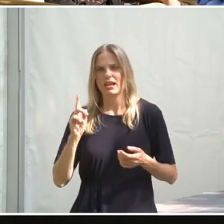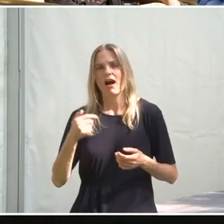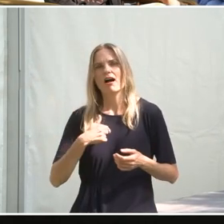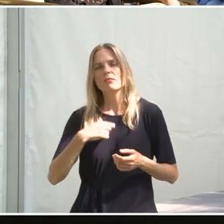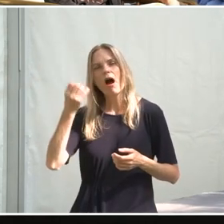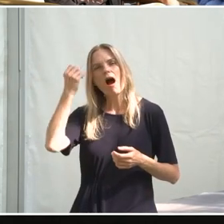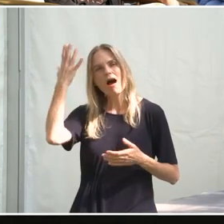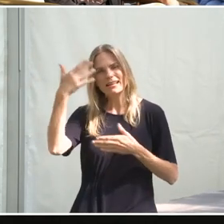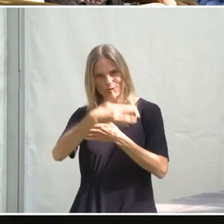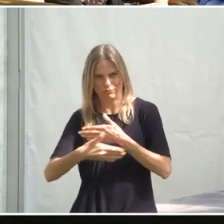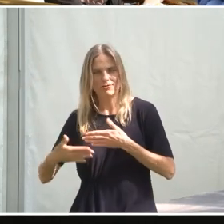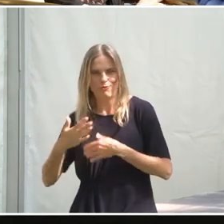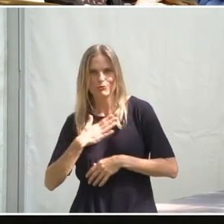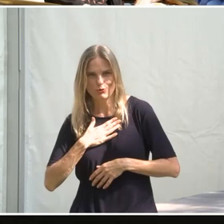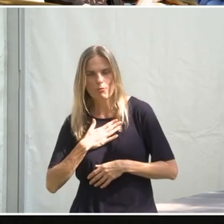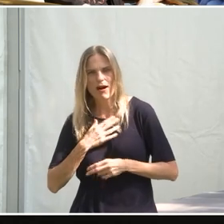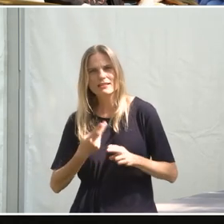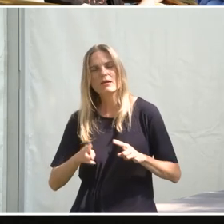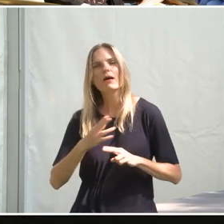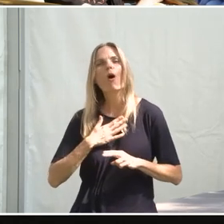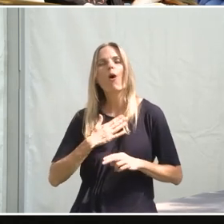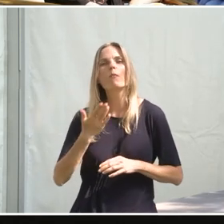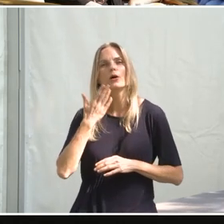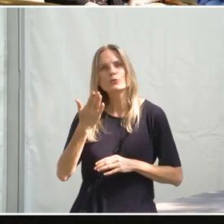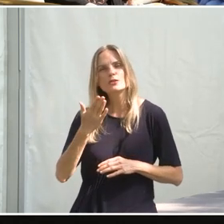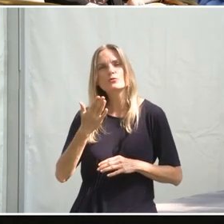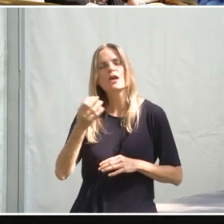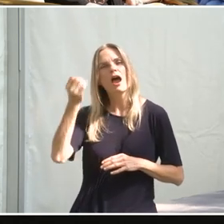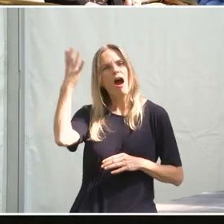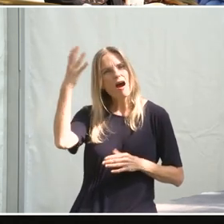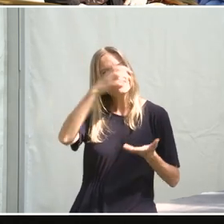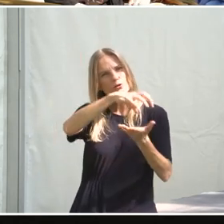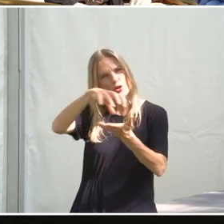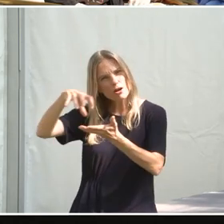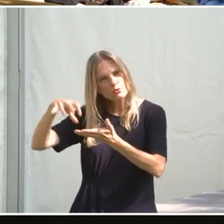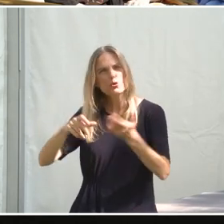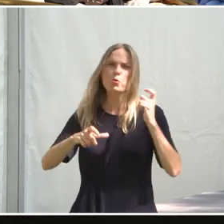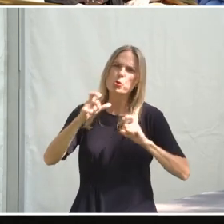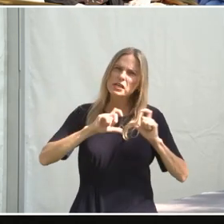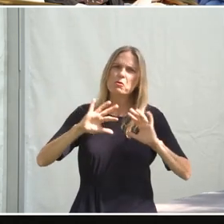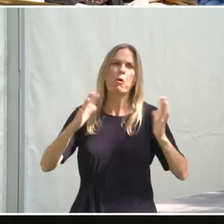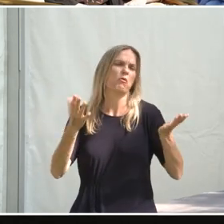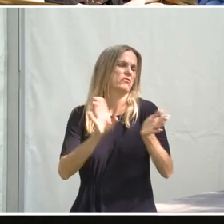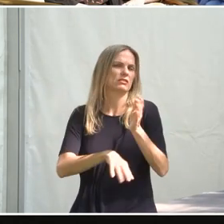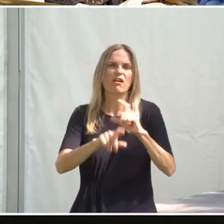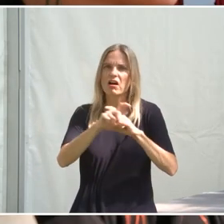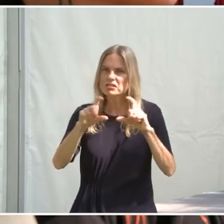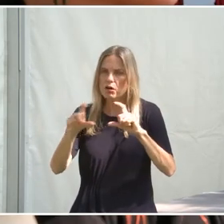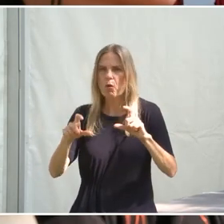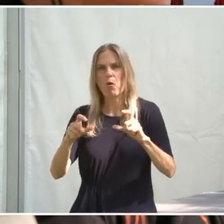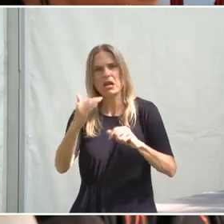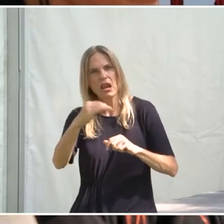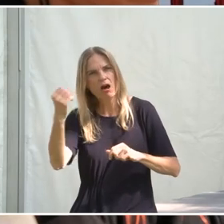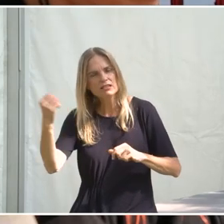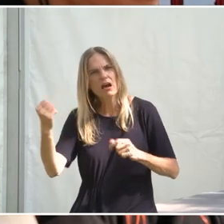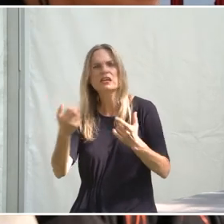educational background, my question would be, how can educational institutions, be that universities or primary schools, kindergartens,